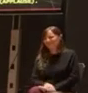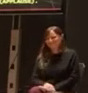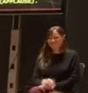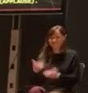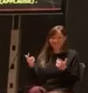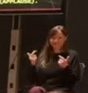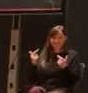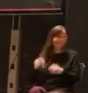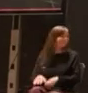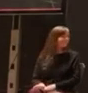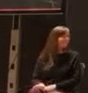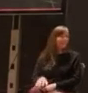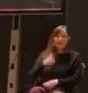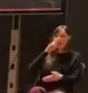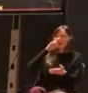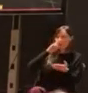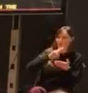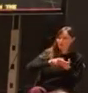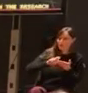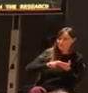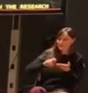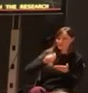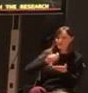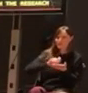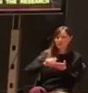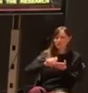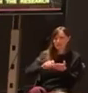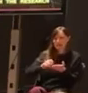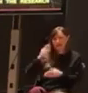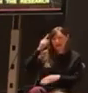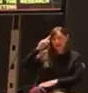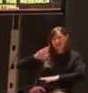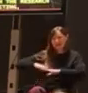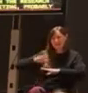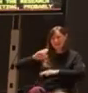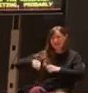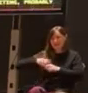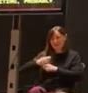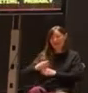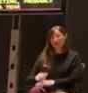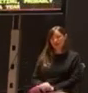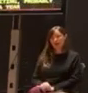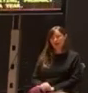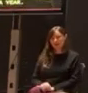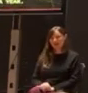With the research and the writing, it probably took over a year.